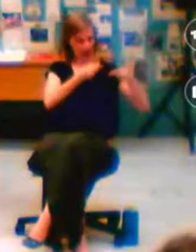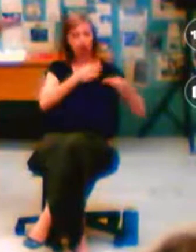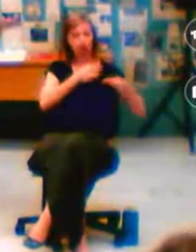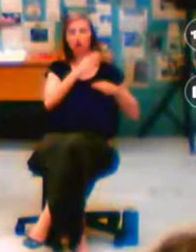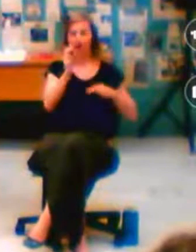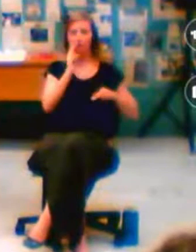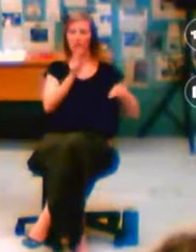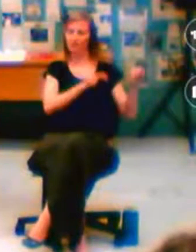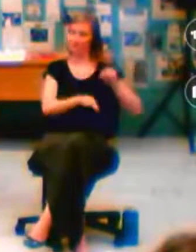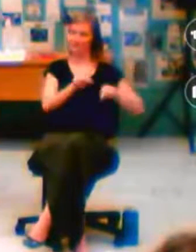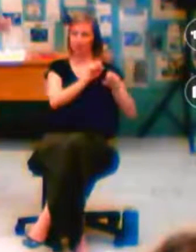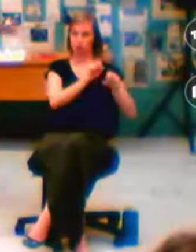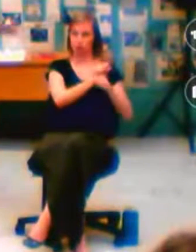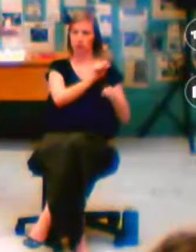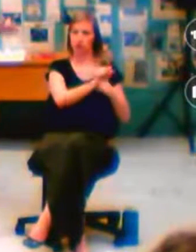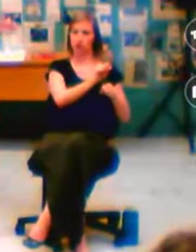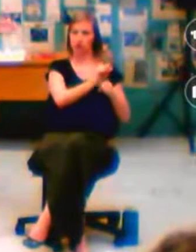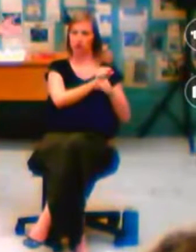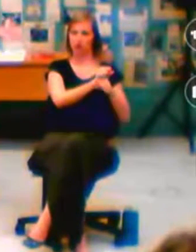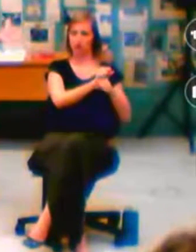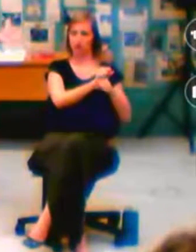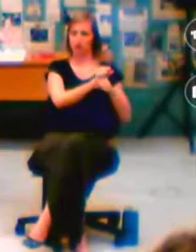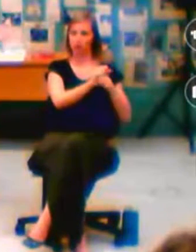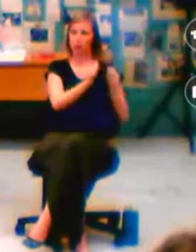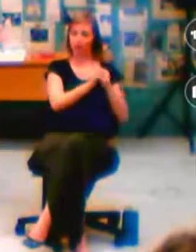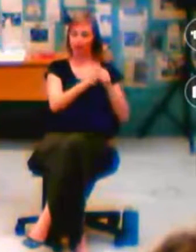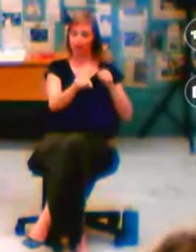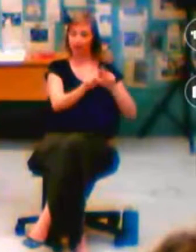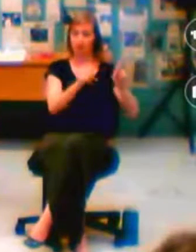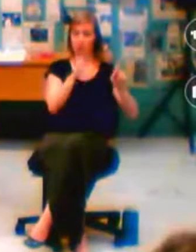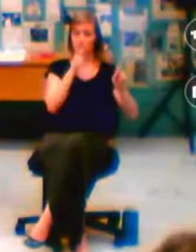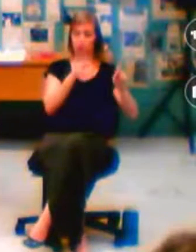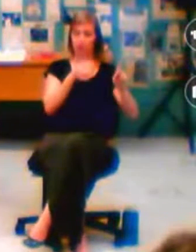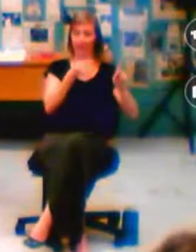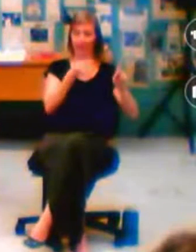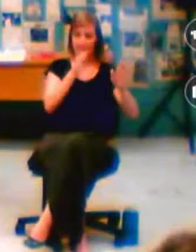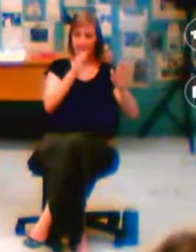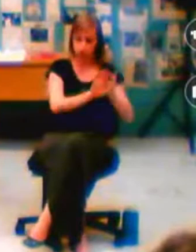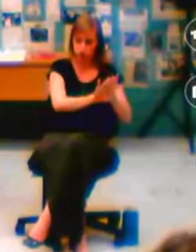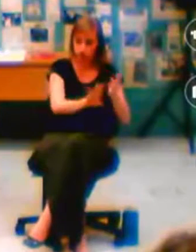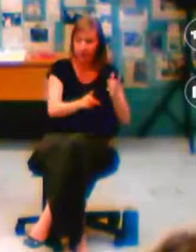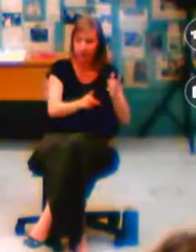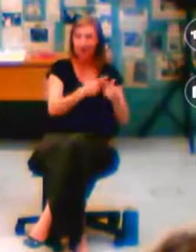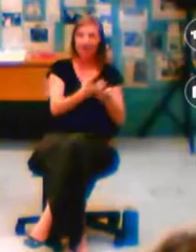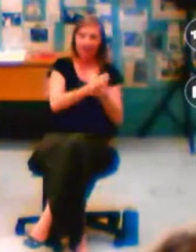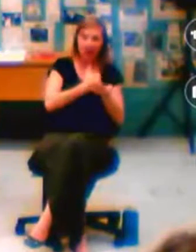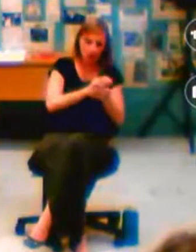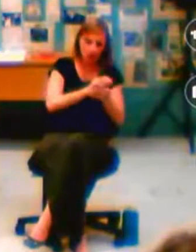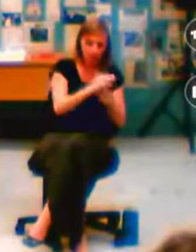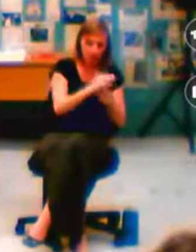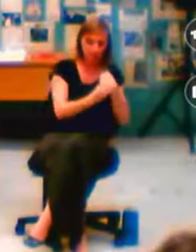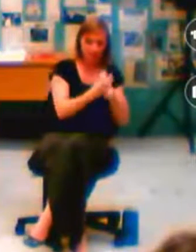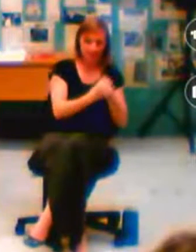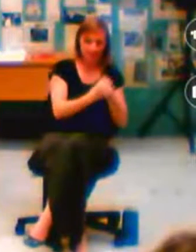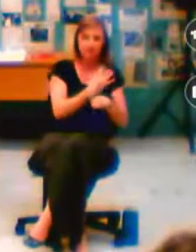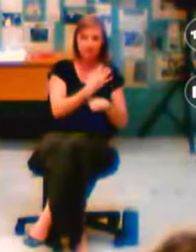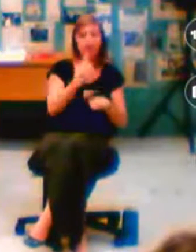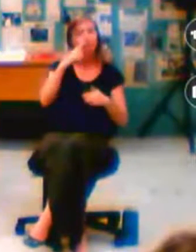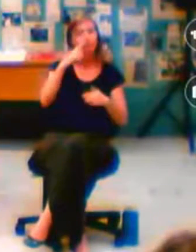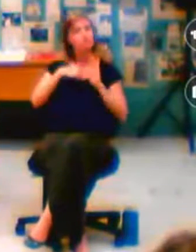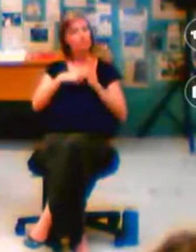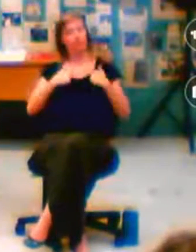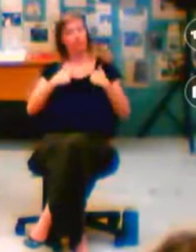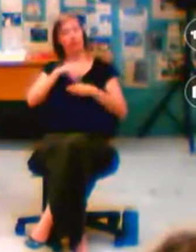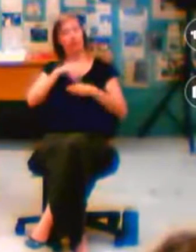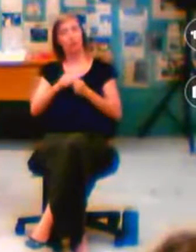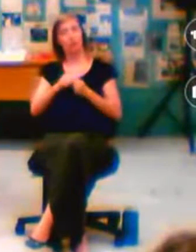do not need to have any medical background at all? No. Because what a board does is just hire and oversee the work that